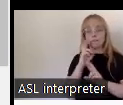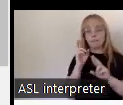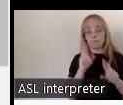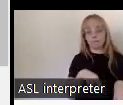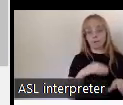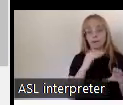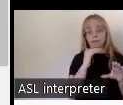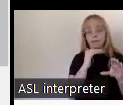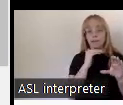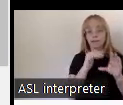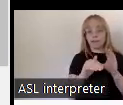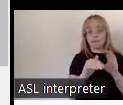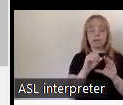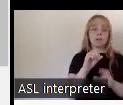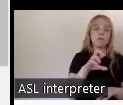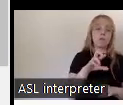email address,